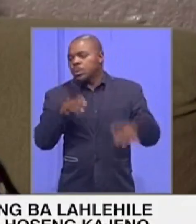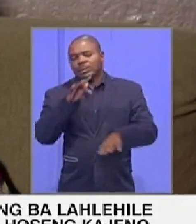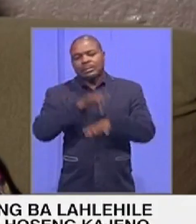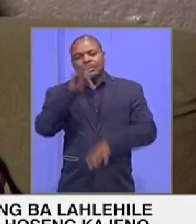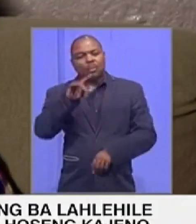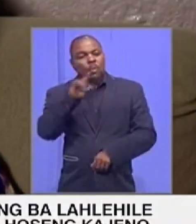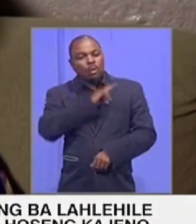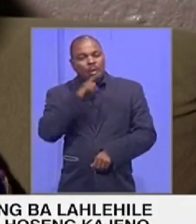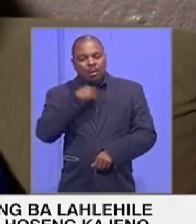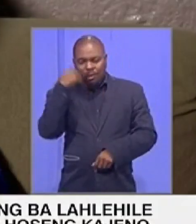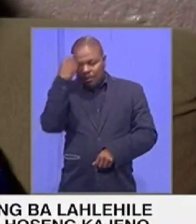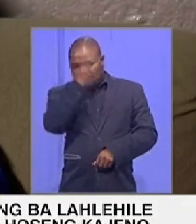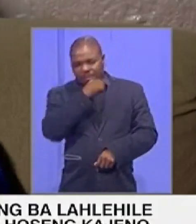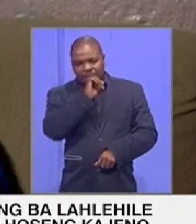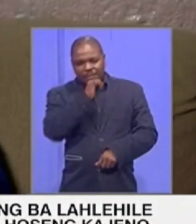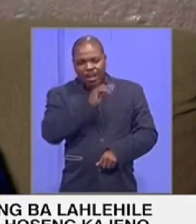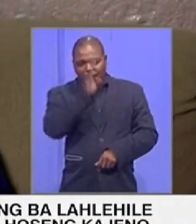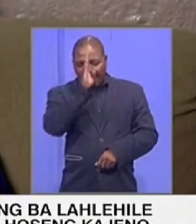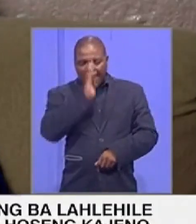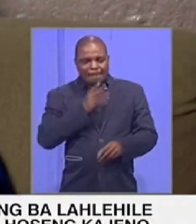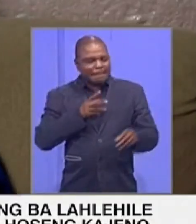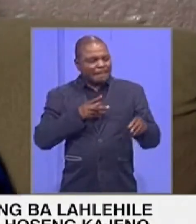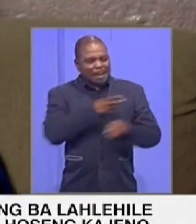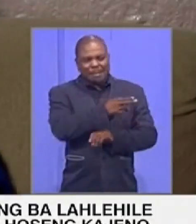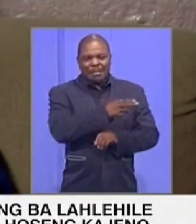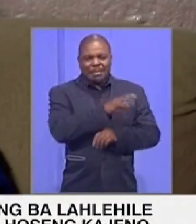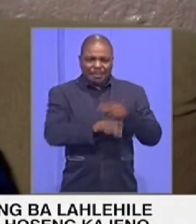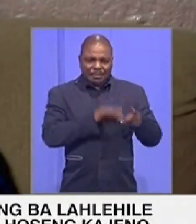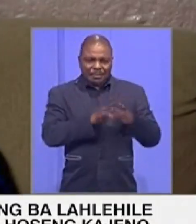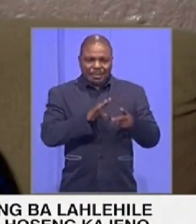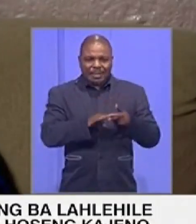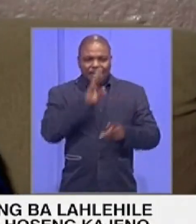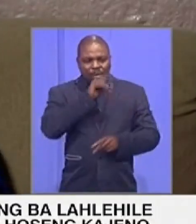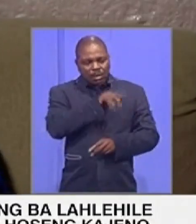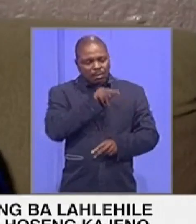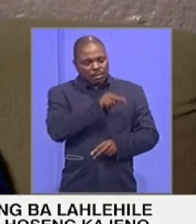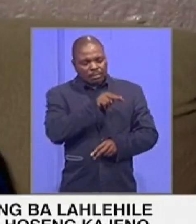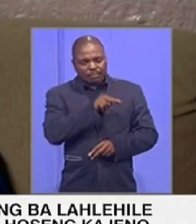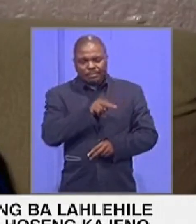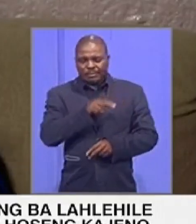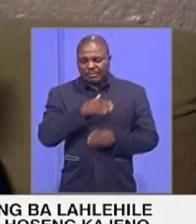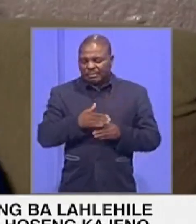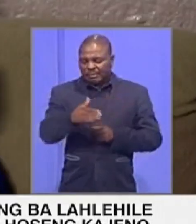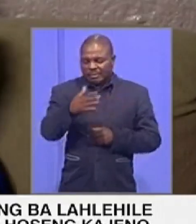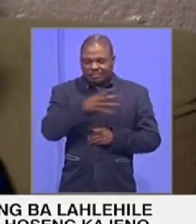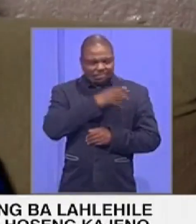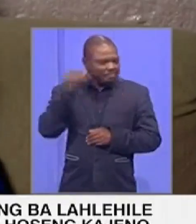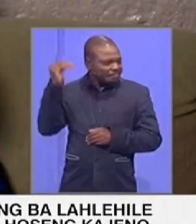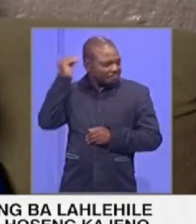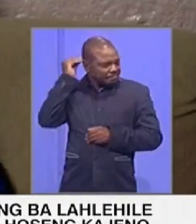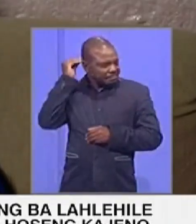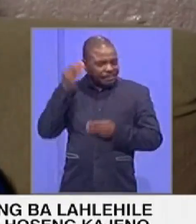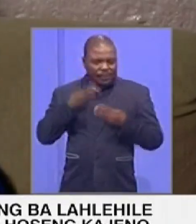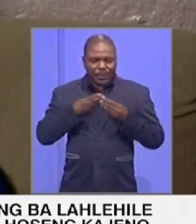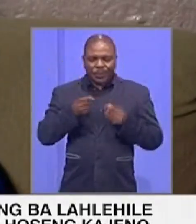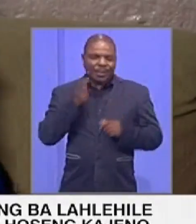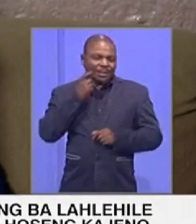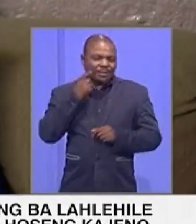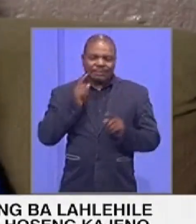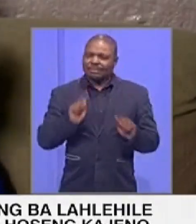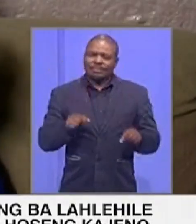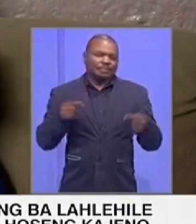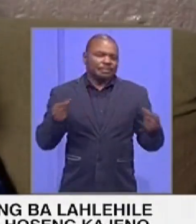sefahleho sa hae se seuwe ka lehare mme sena se tla siya leqeba le diang ho fola pelong ya hae bomntanami bonke lo